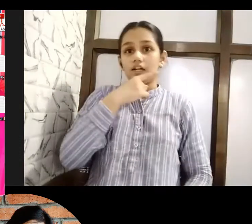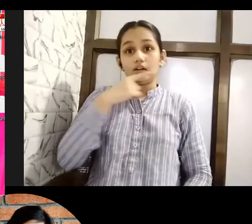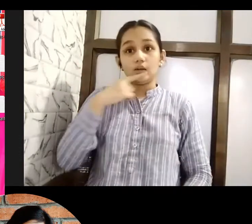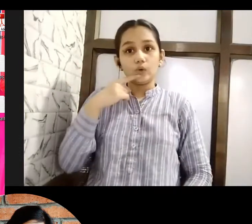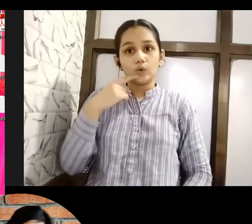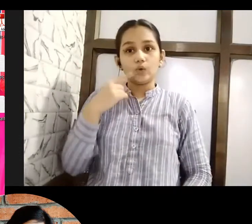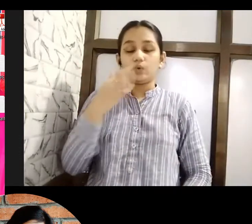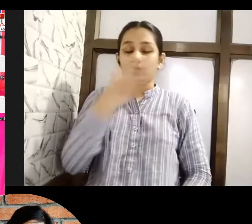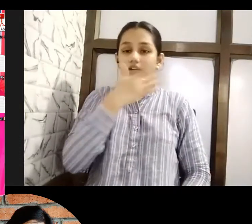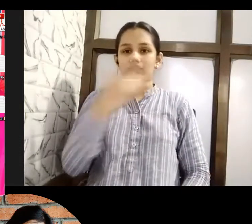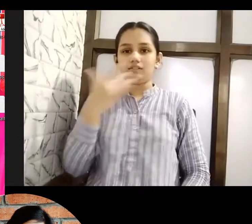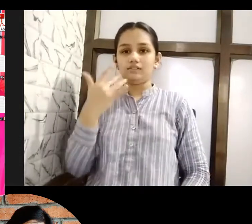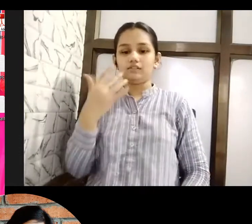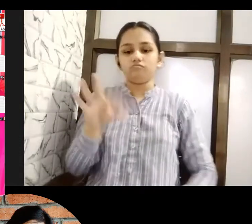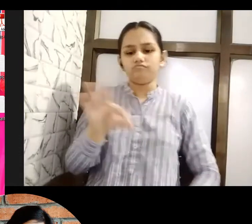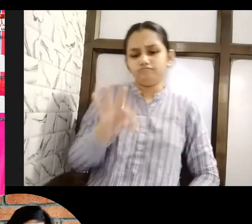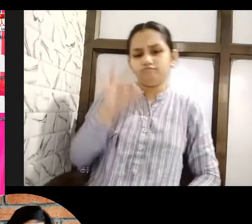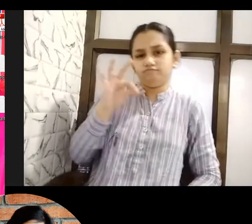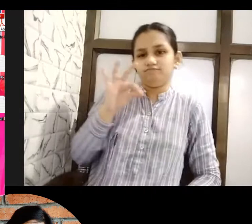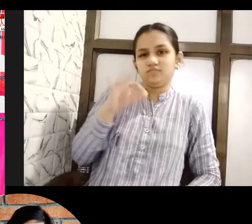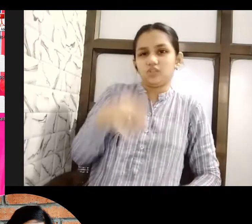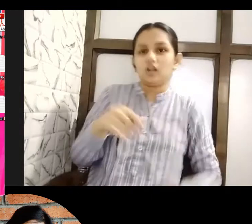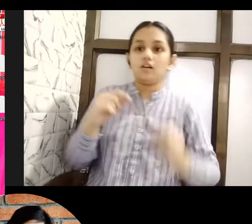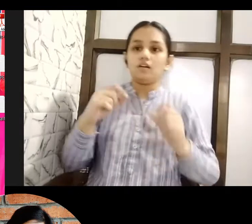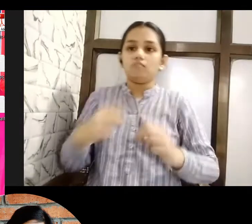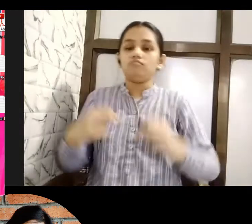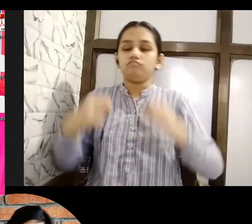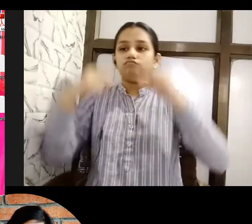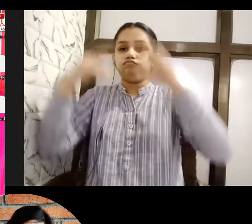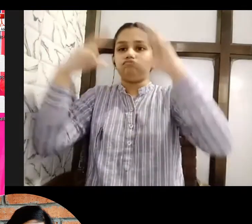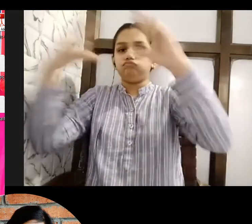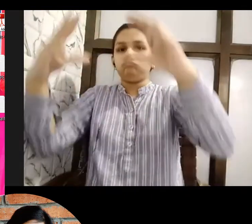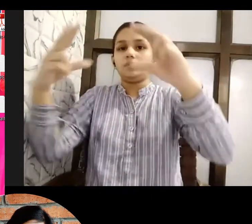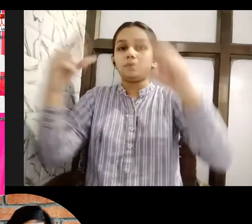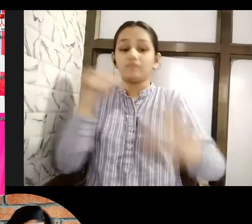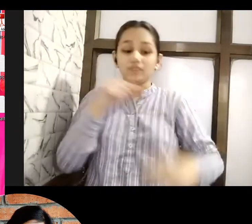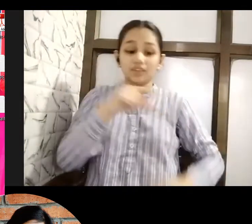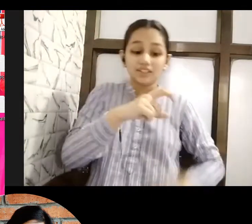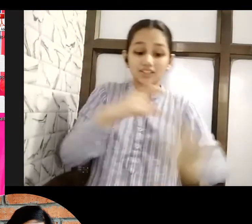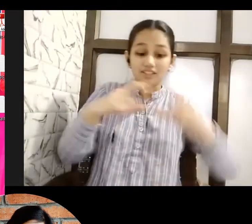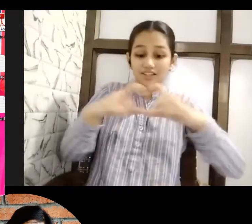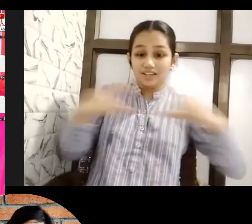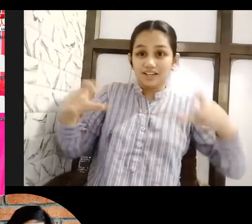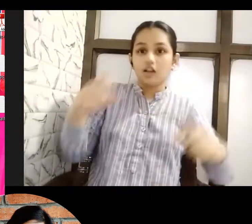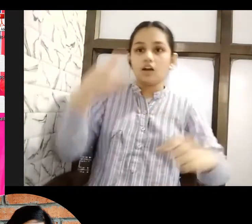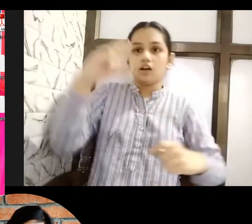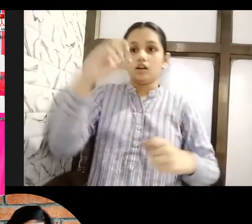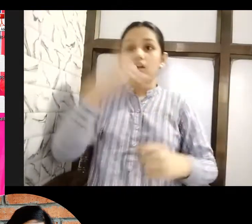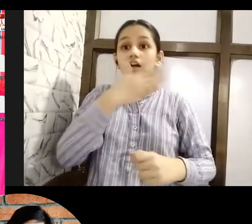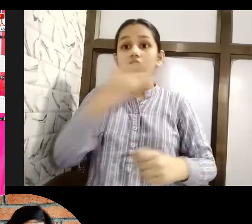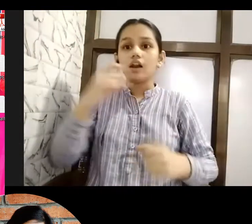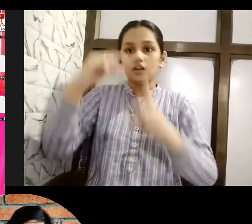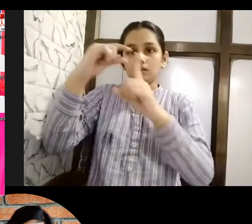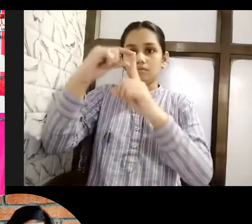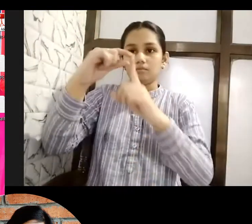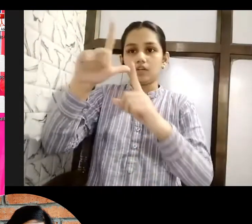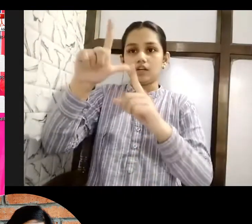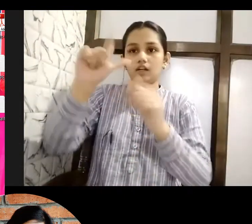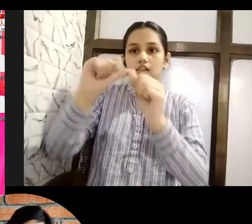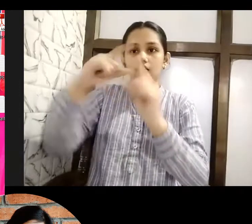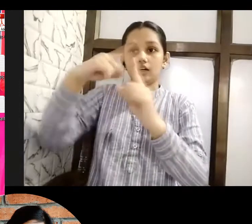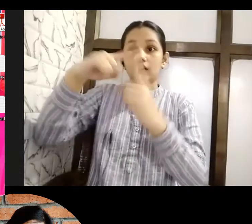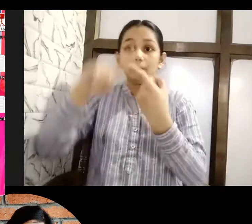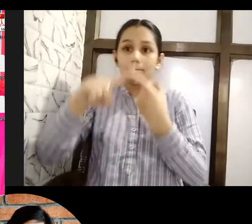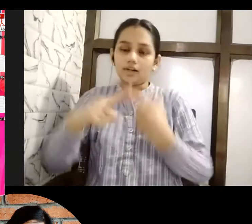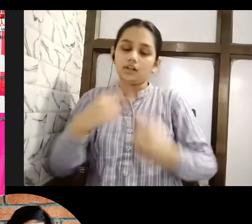So whichever color I want, this full color plate, we call it the color plate. You can select whichever color plate you want.